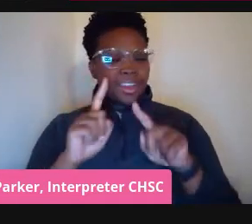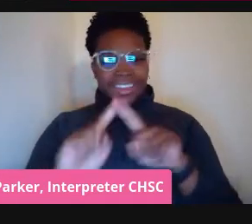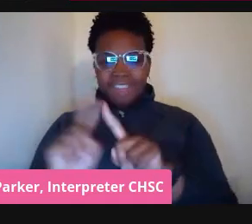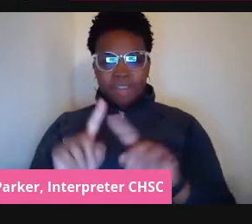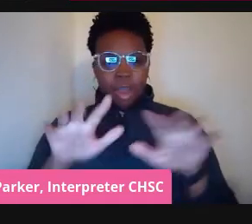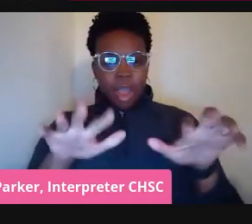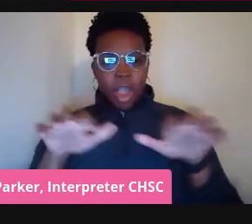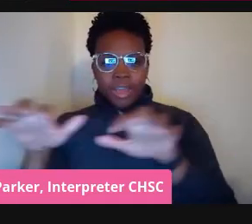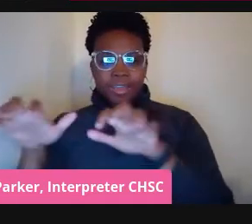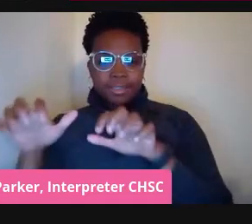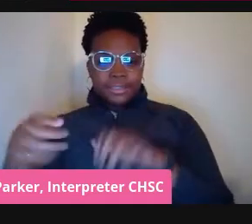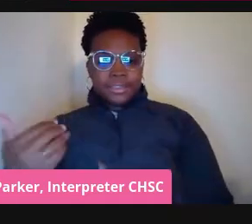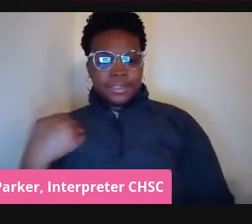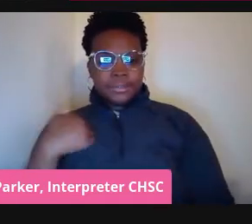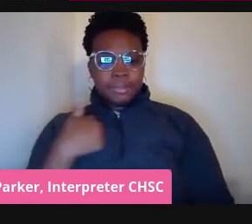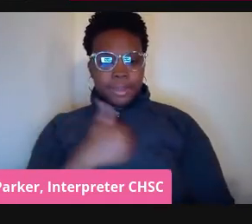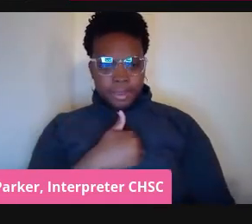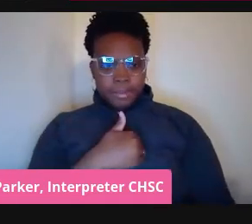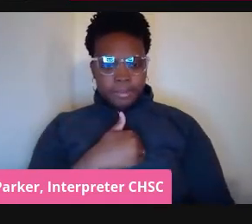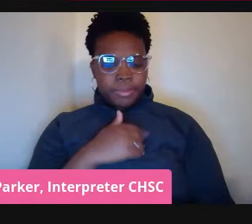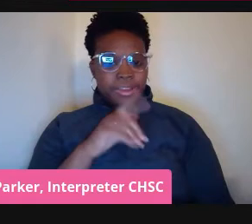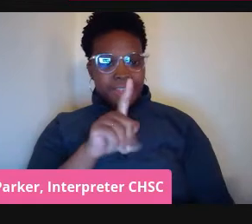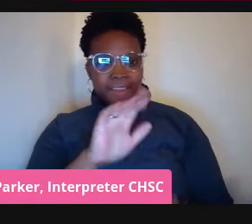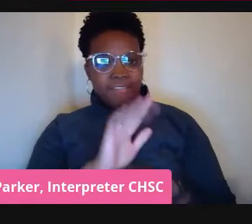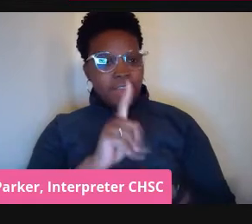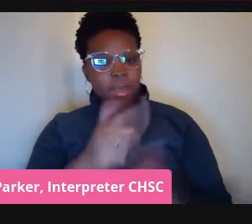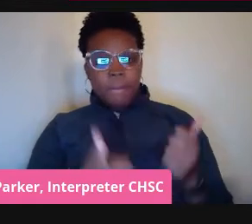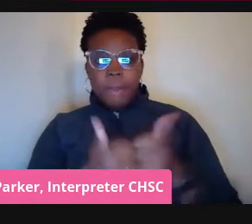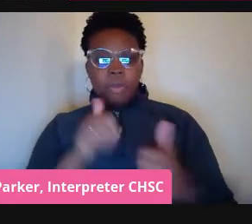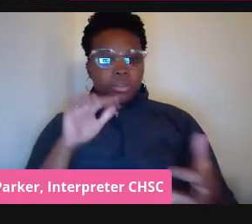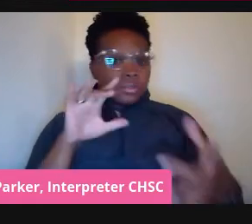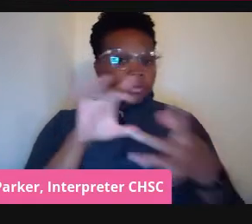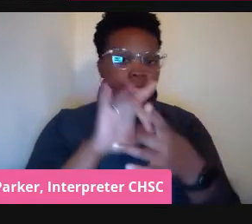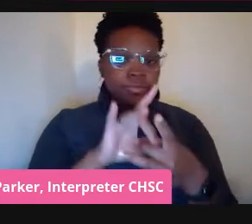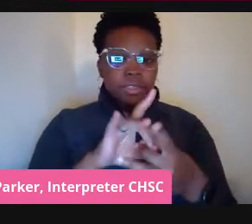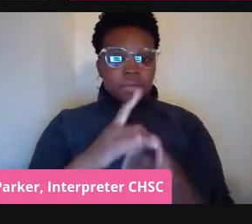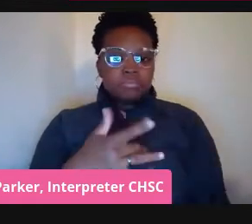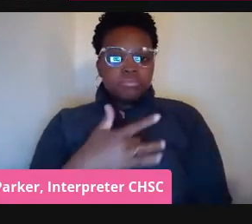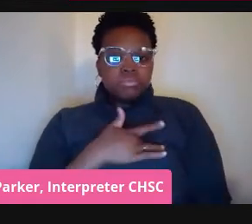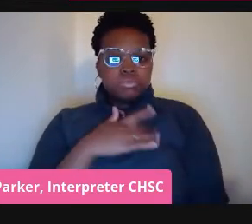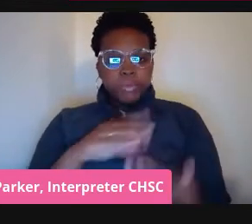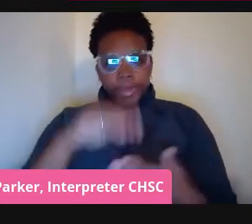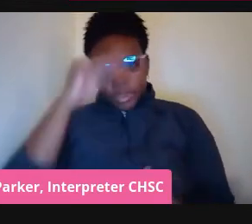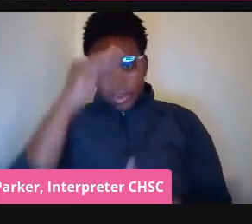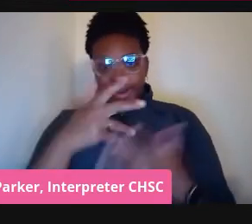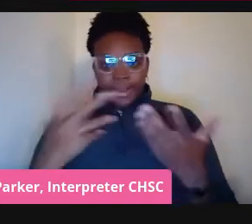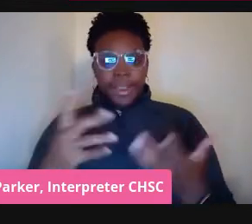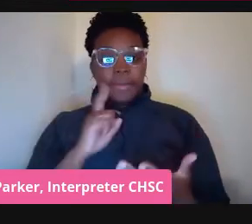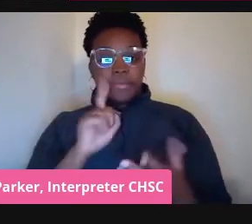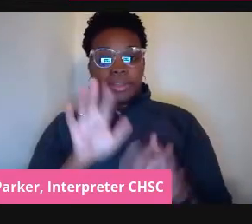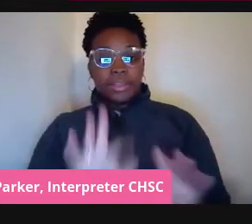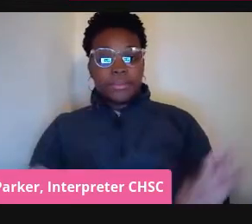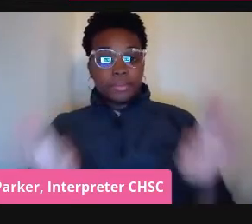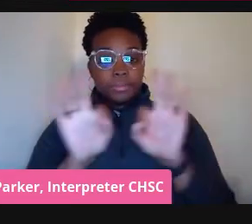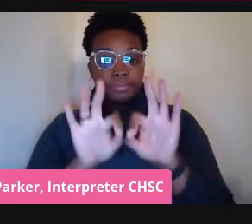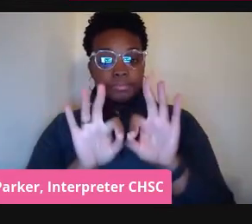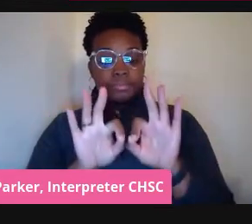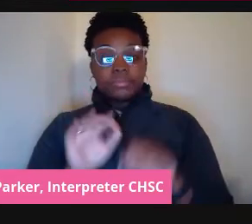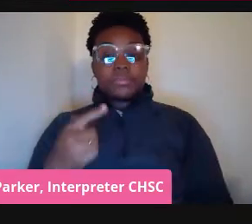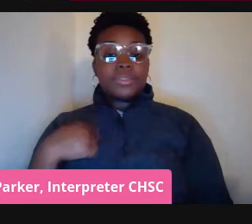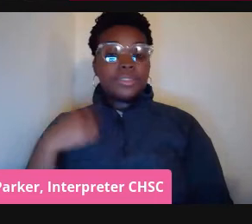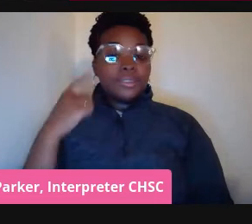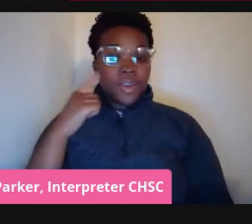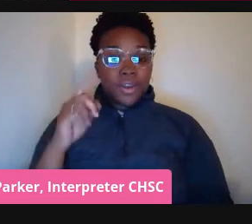how that was the film that they connected with the most and they learned a lot from it. And it was really important. So once I heard about